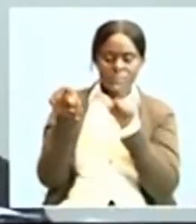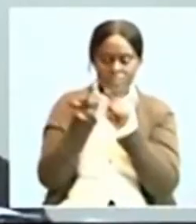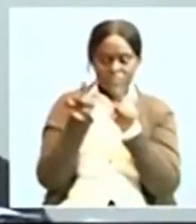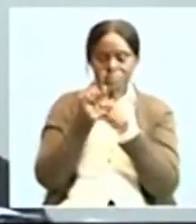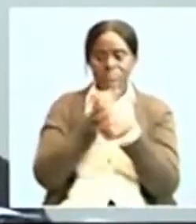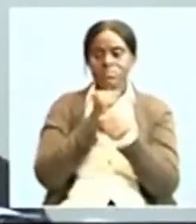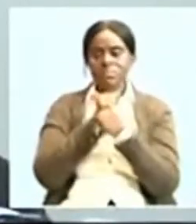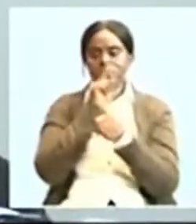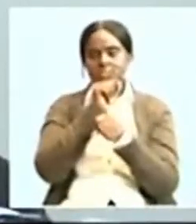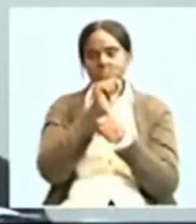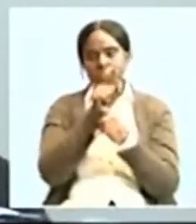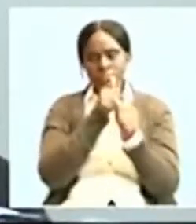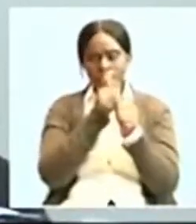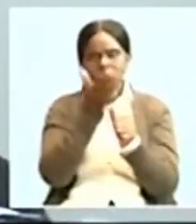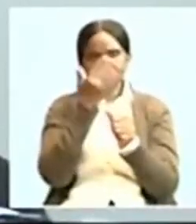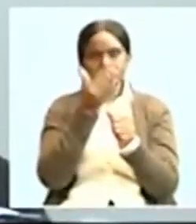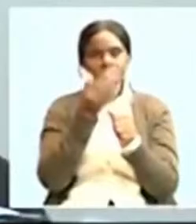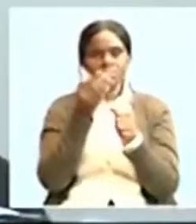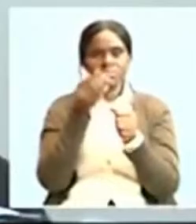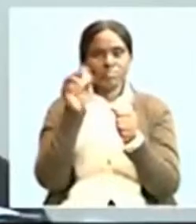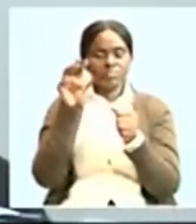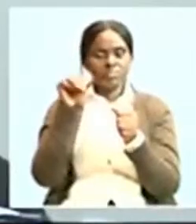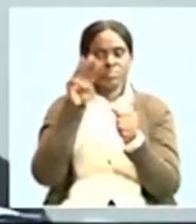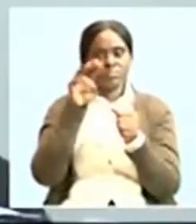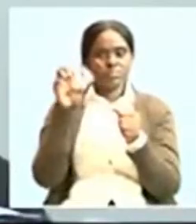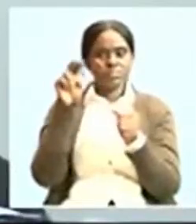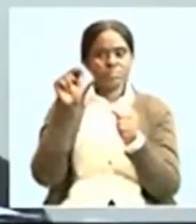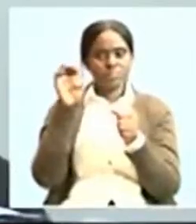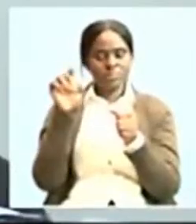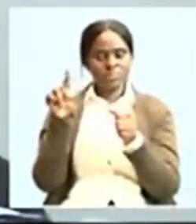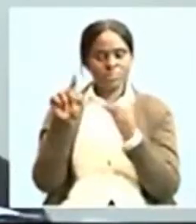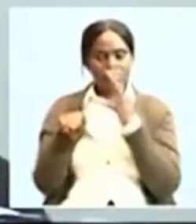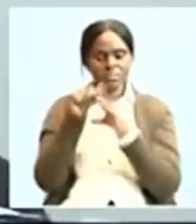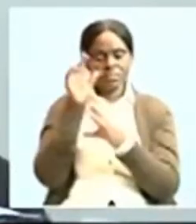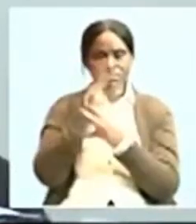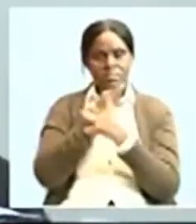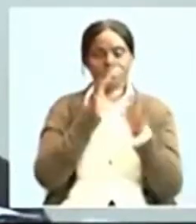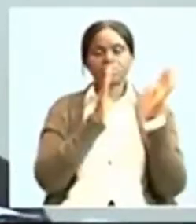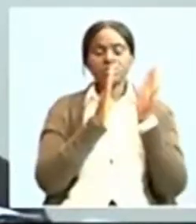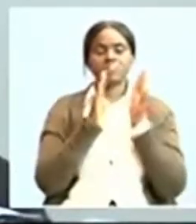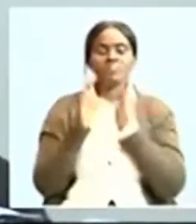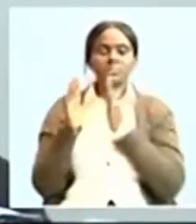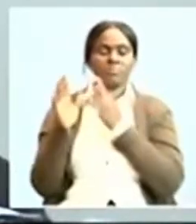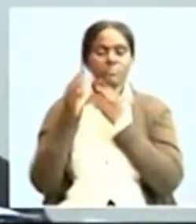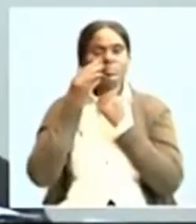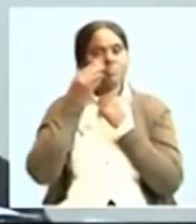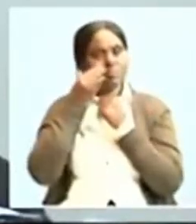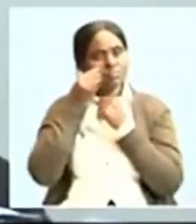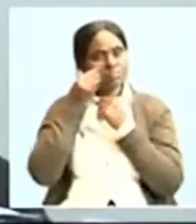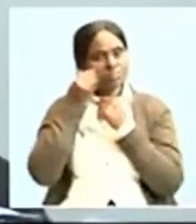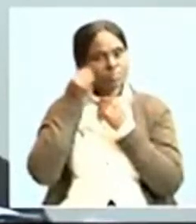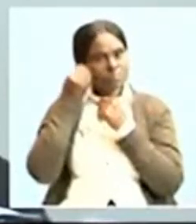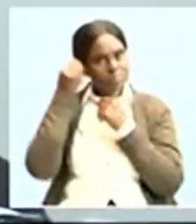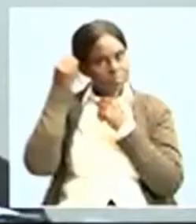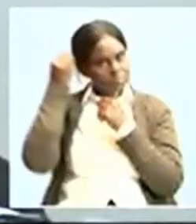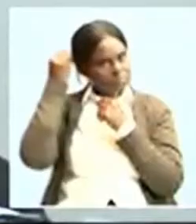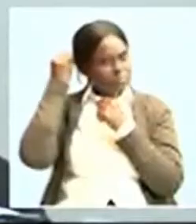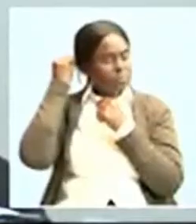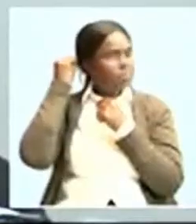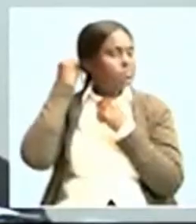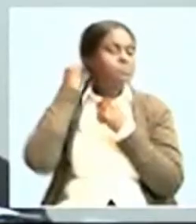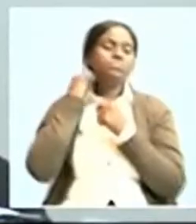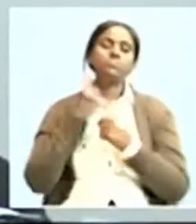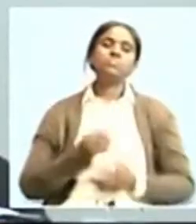make sure you follow up. Honorable, when you have found order, let order prevail.